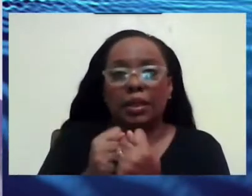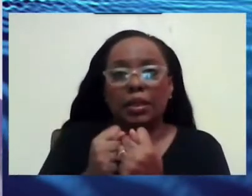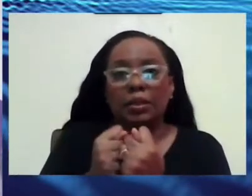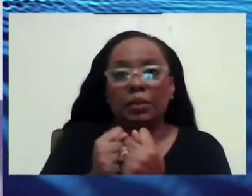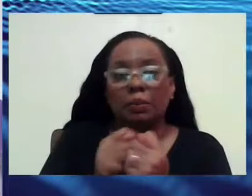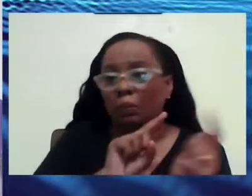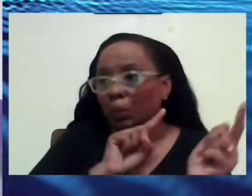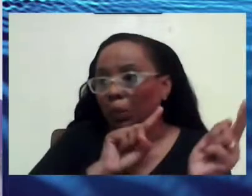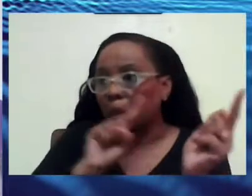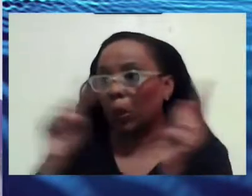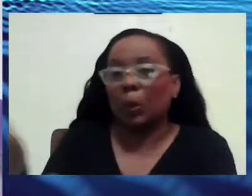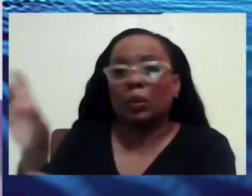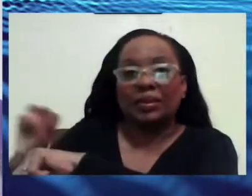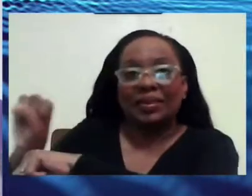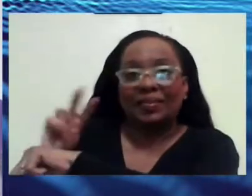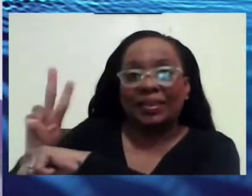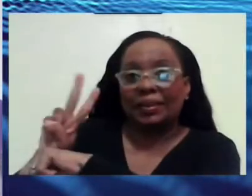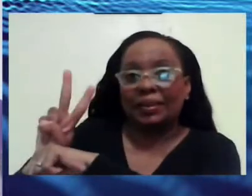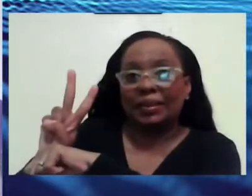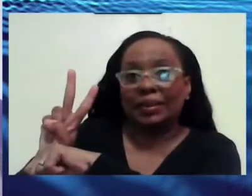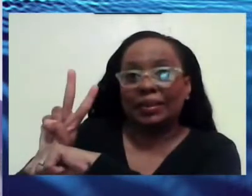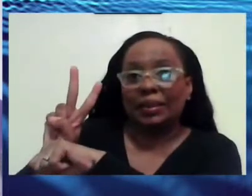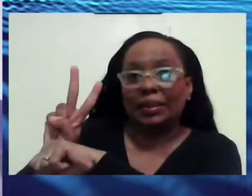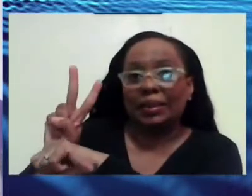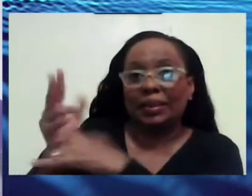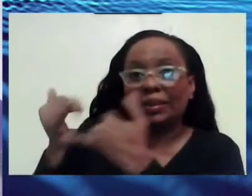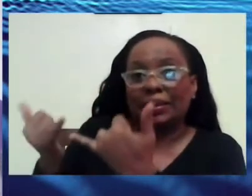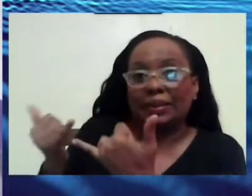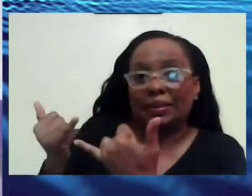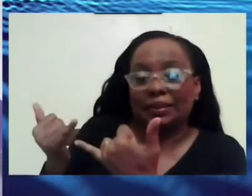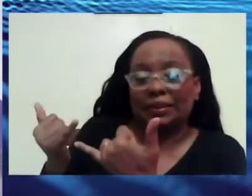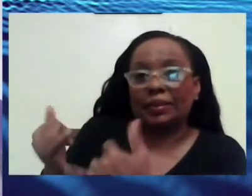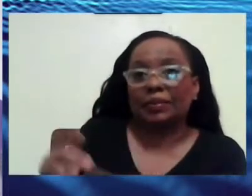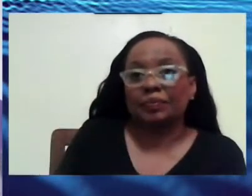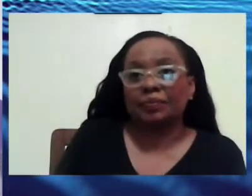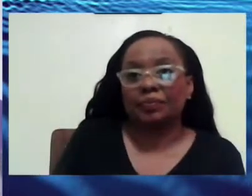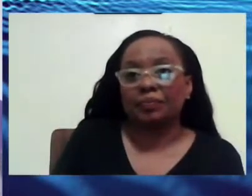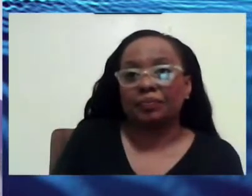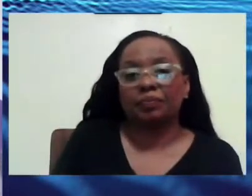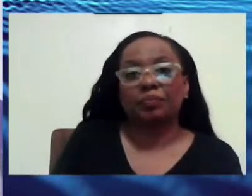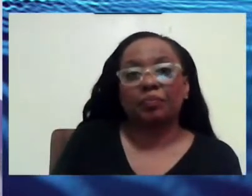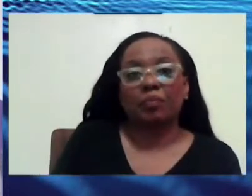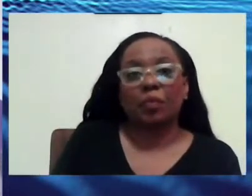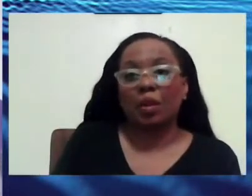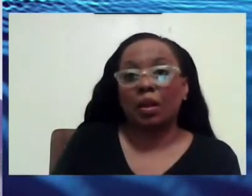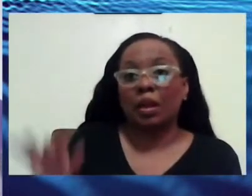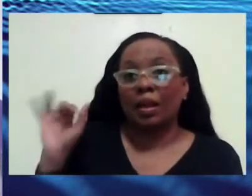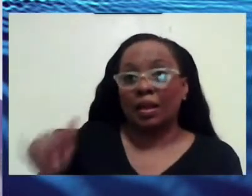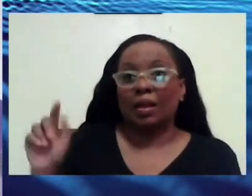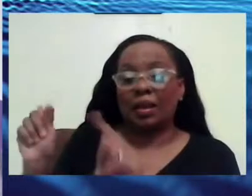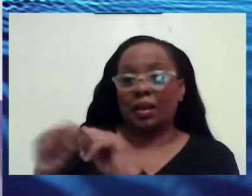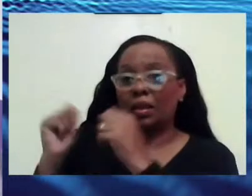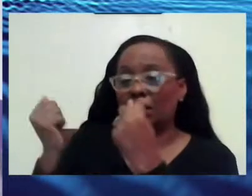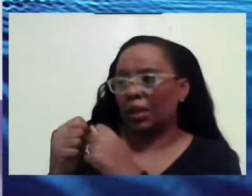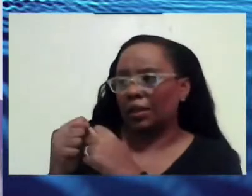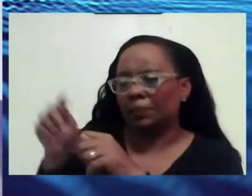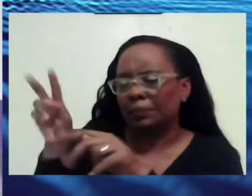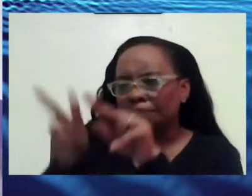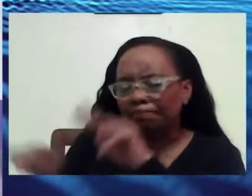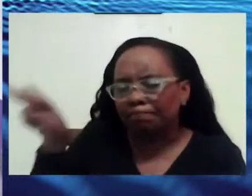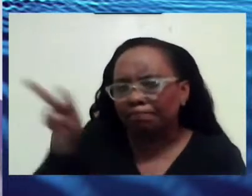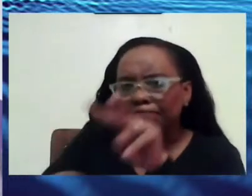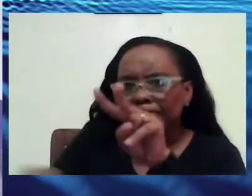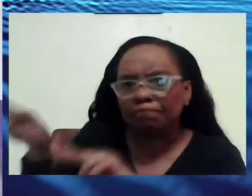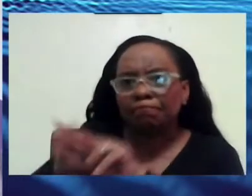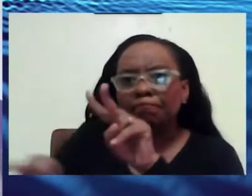that team is to support the government in providing an assessment or snapshot of where certain